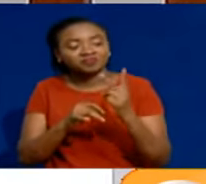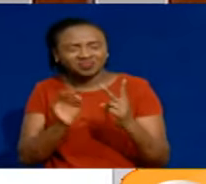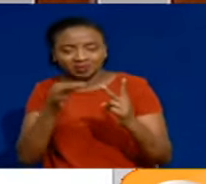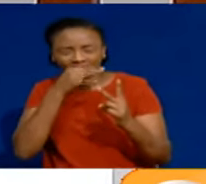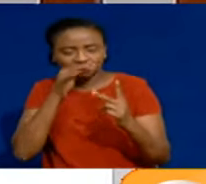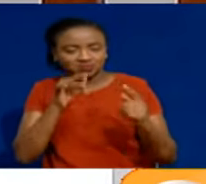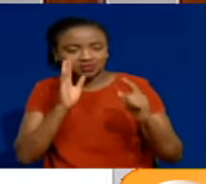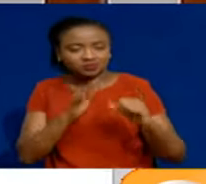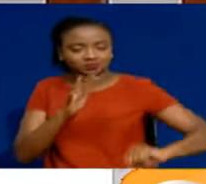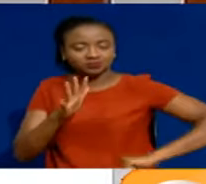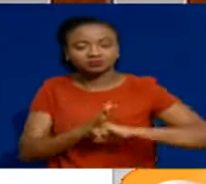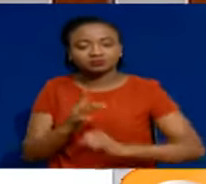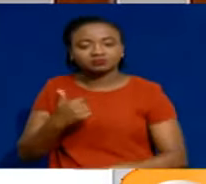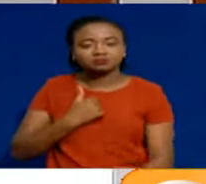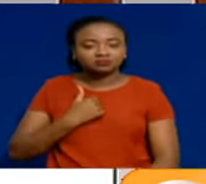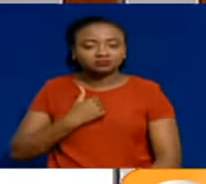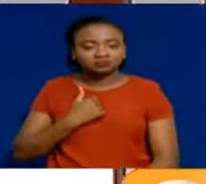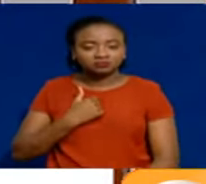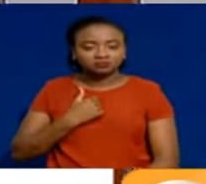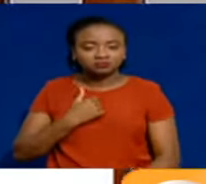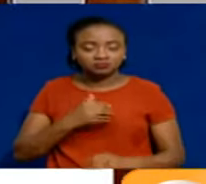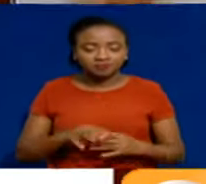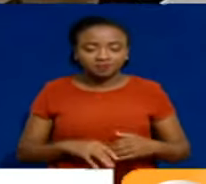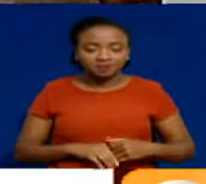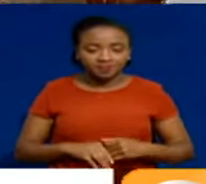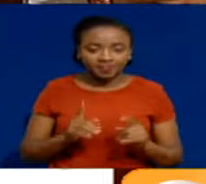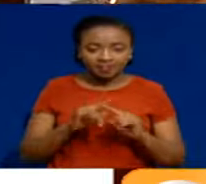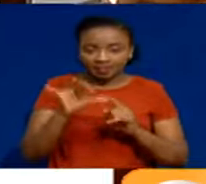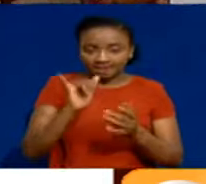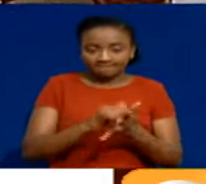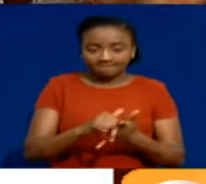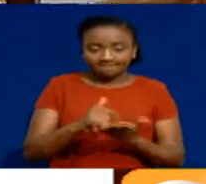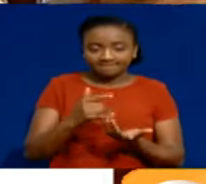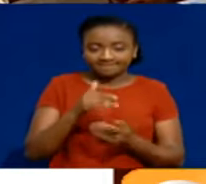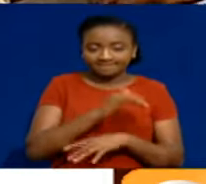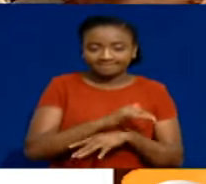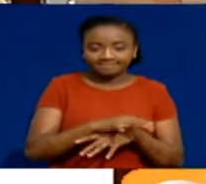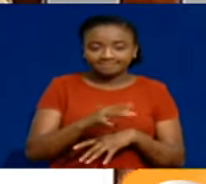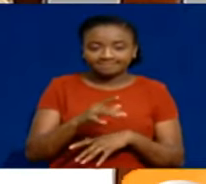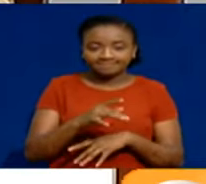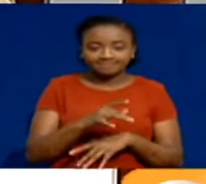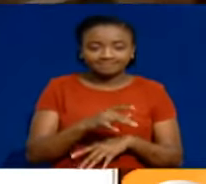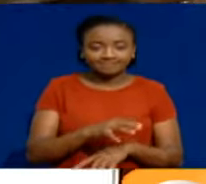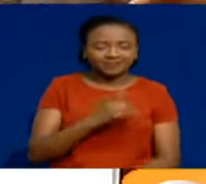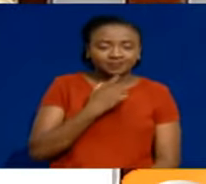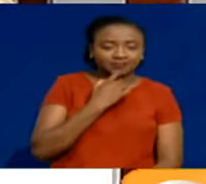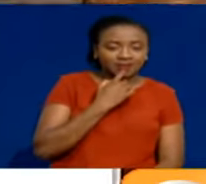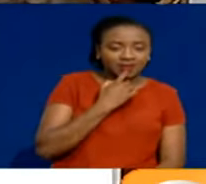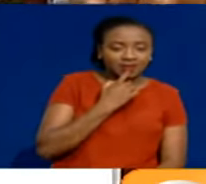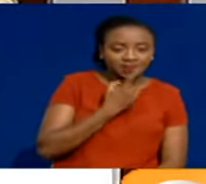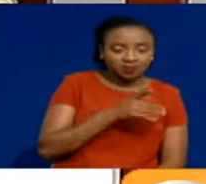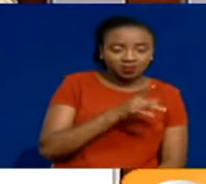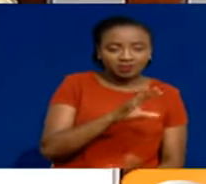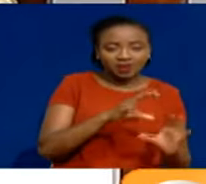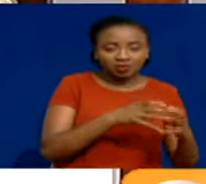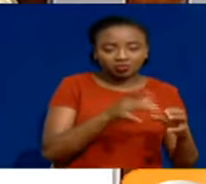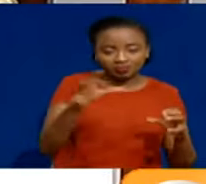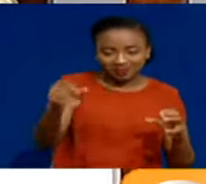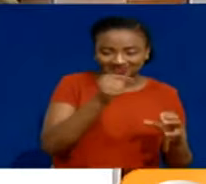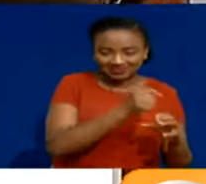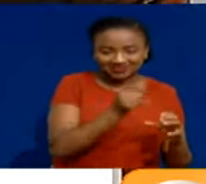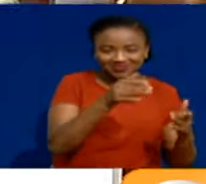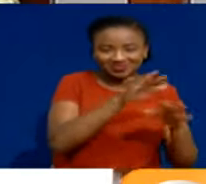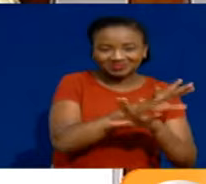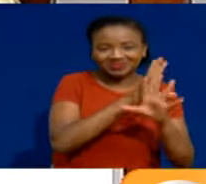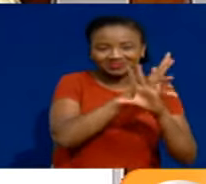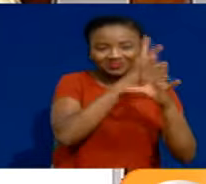him. That evening, Musalia had been taken by President Moi's group to become a vice president for 3 months.